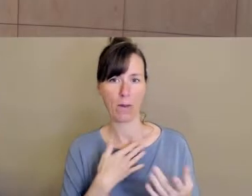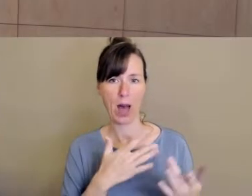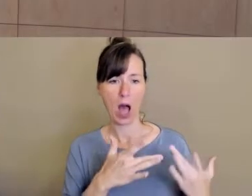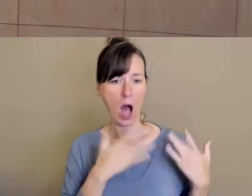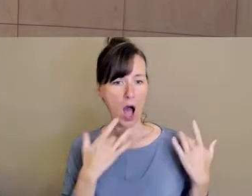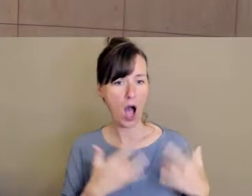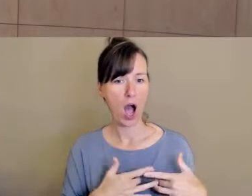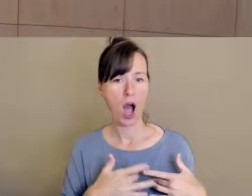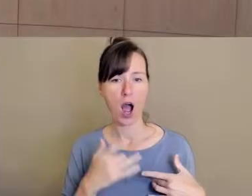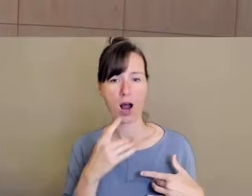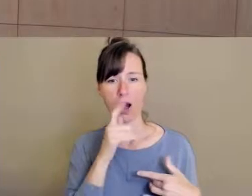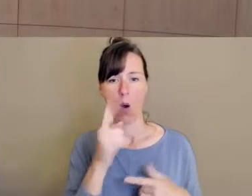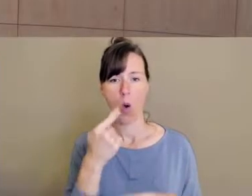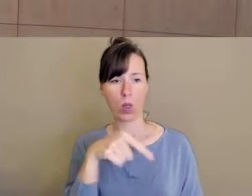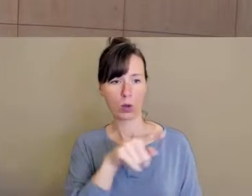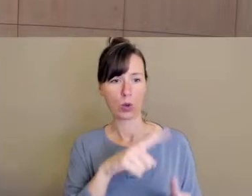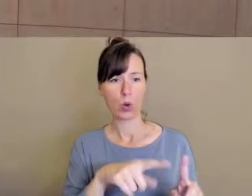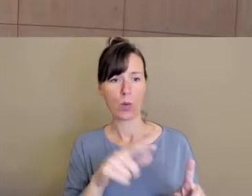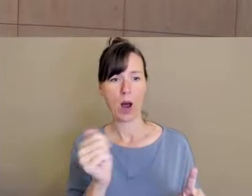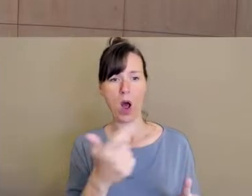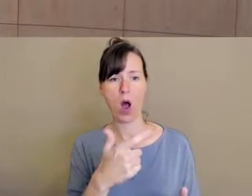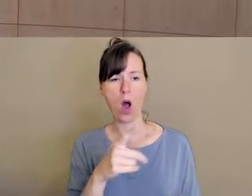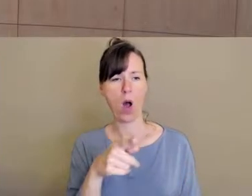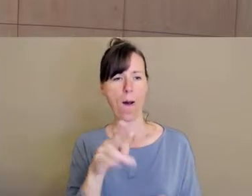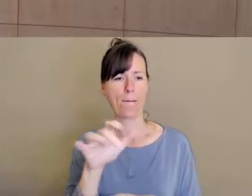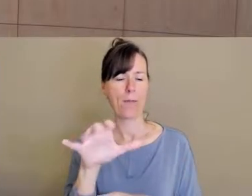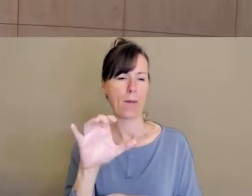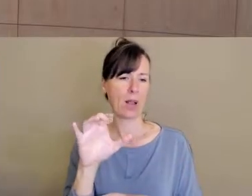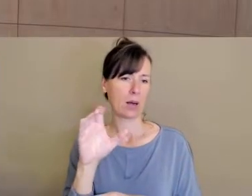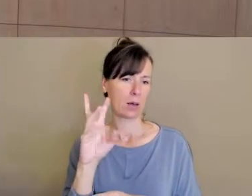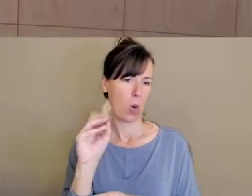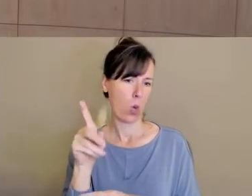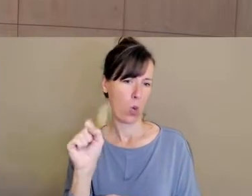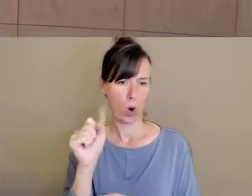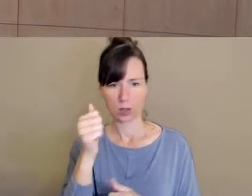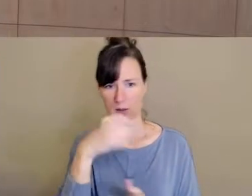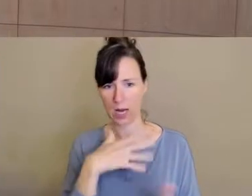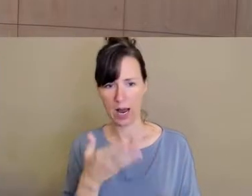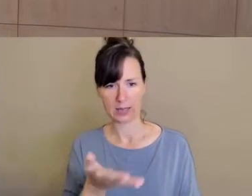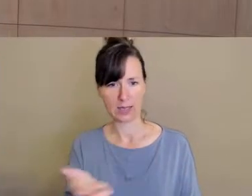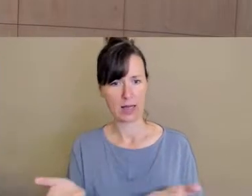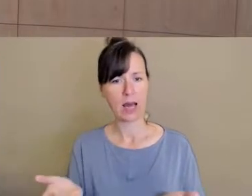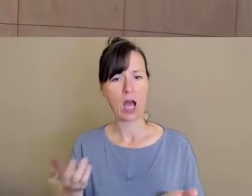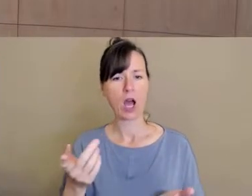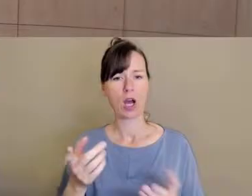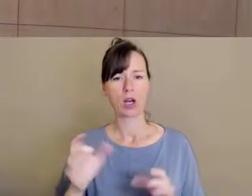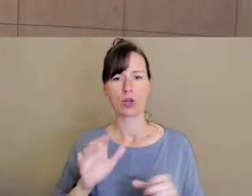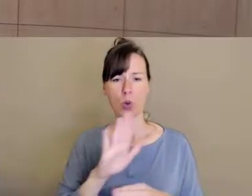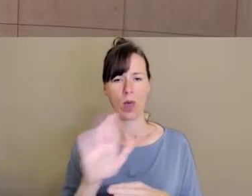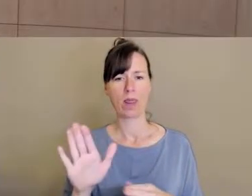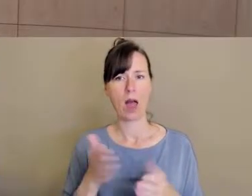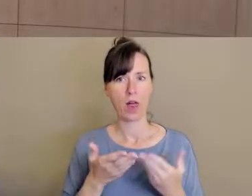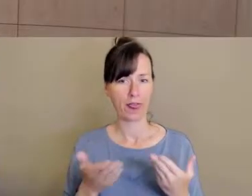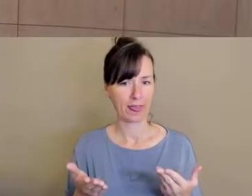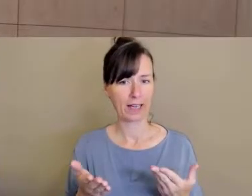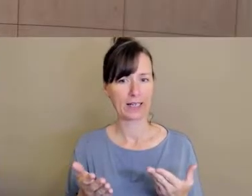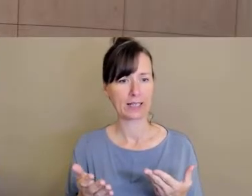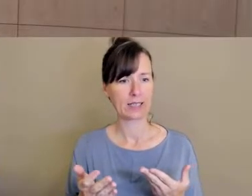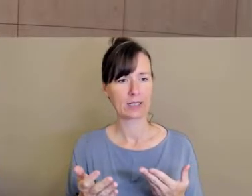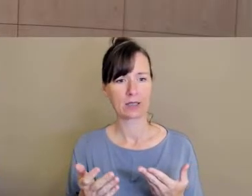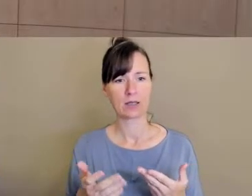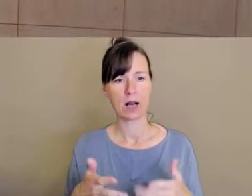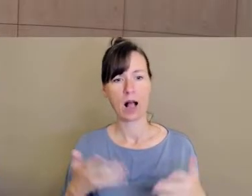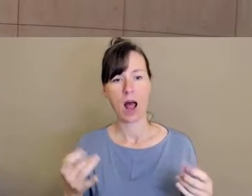Public Works guys that were out there just doing their thing. And a lot of my residents have been we're very happy knowing that you guys were out